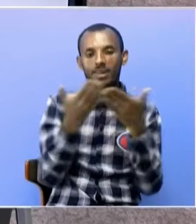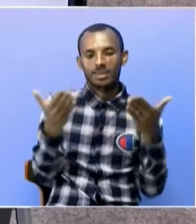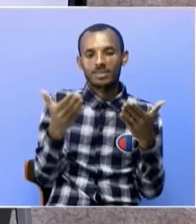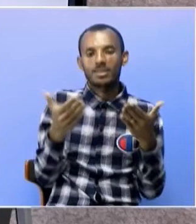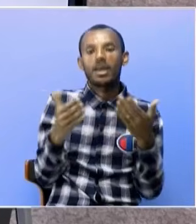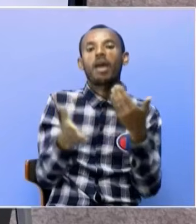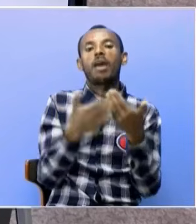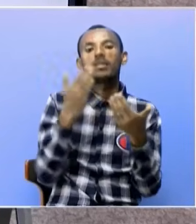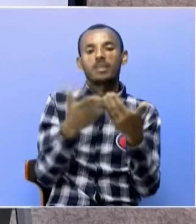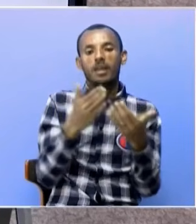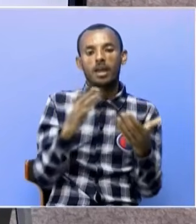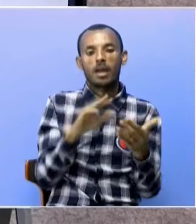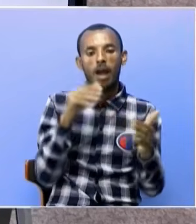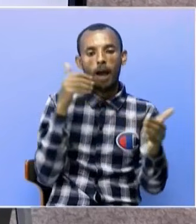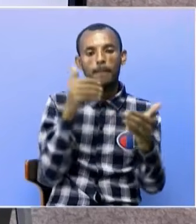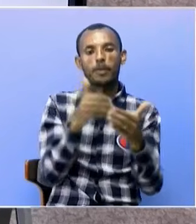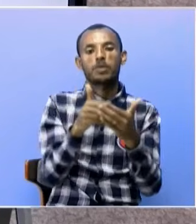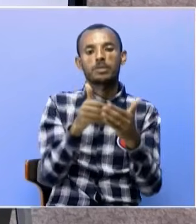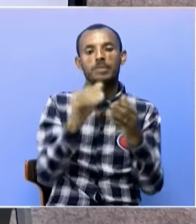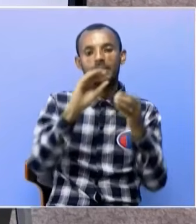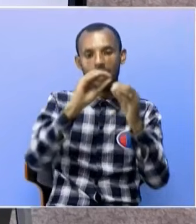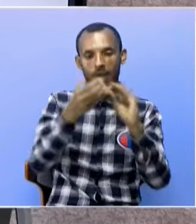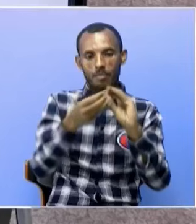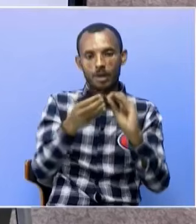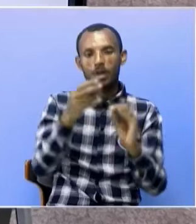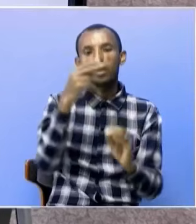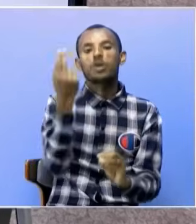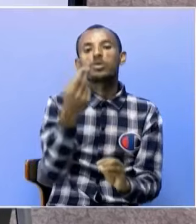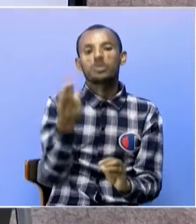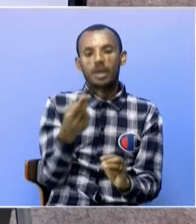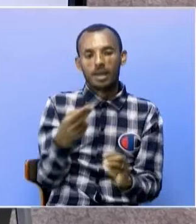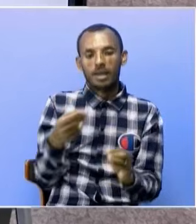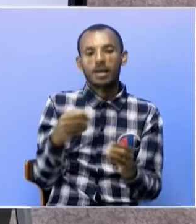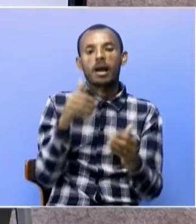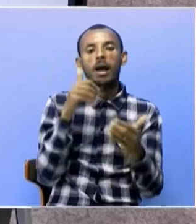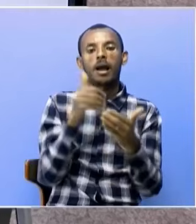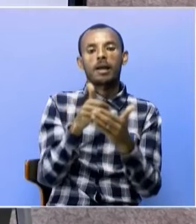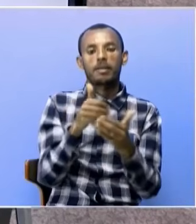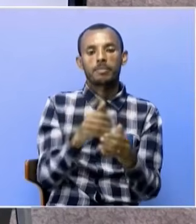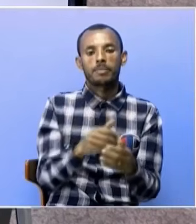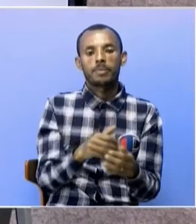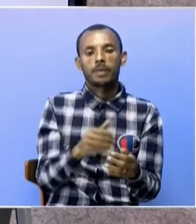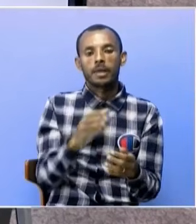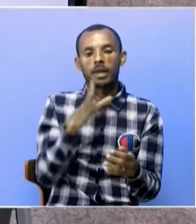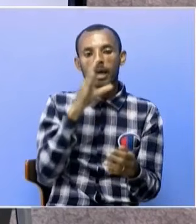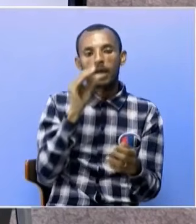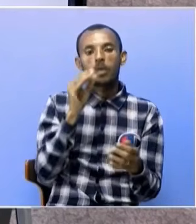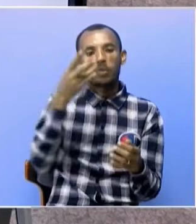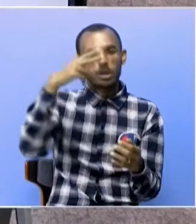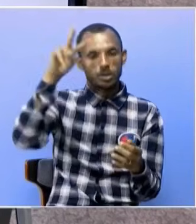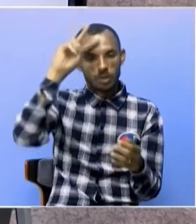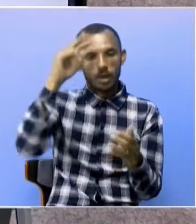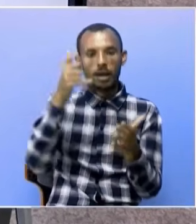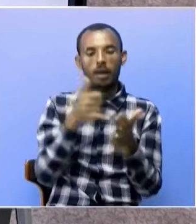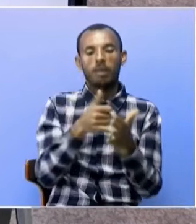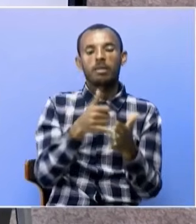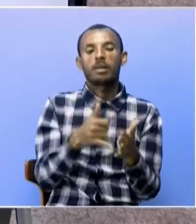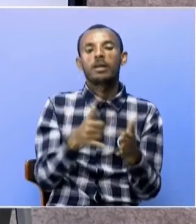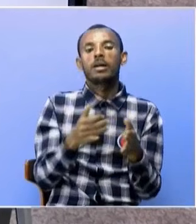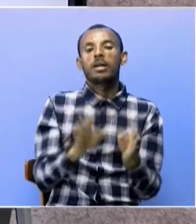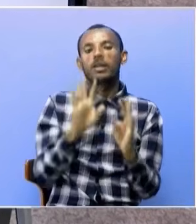we approximate the number using rounding off, then we can square it. Okay, so